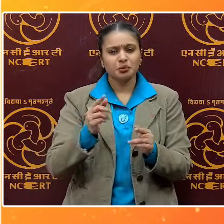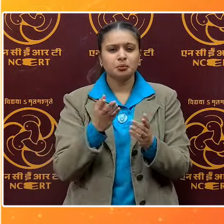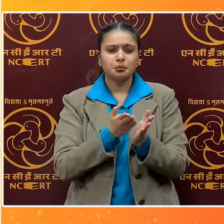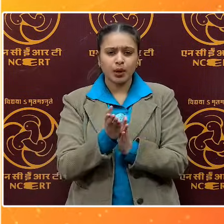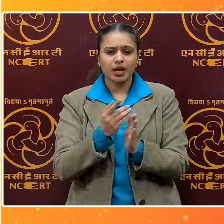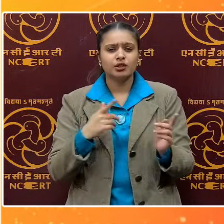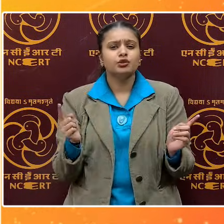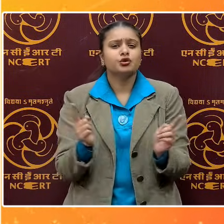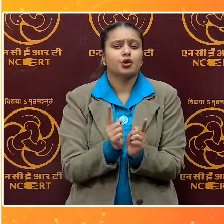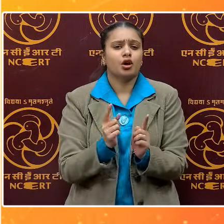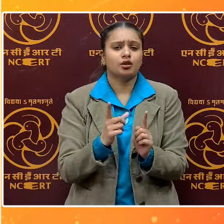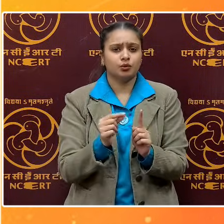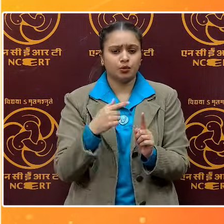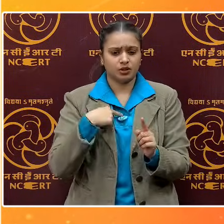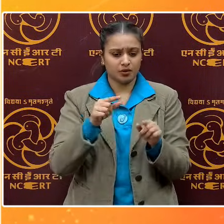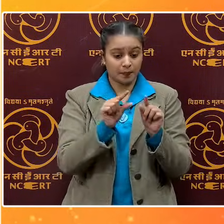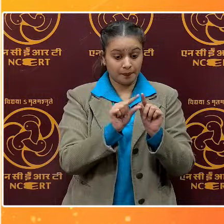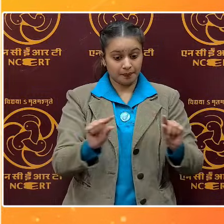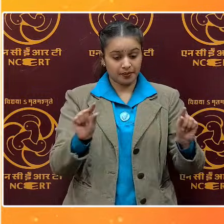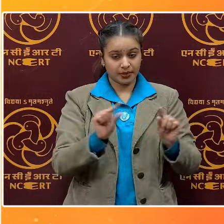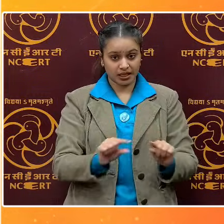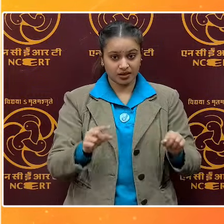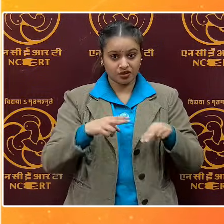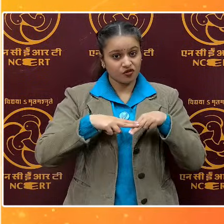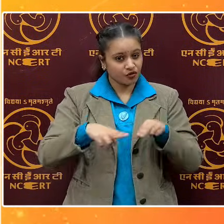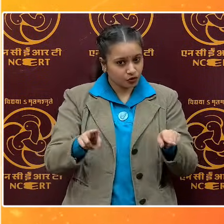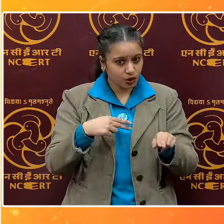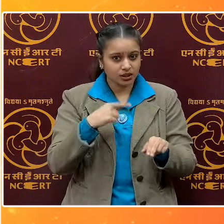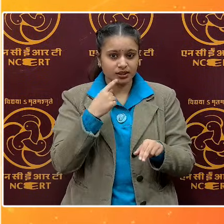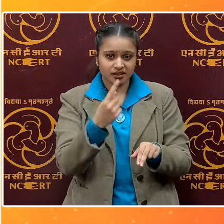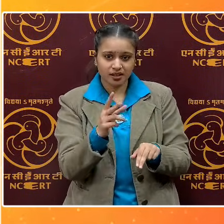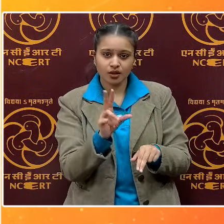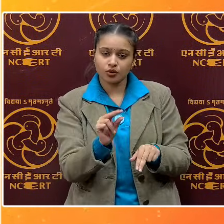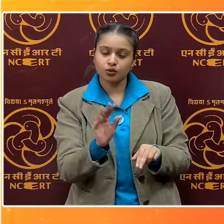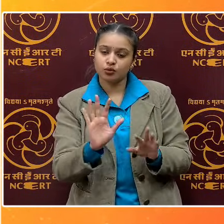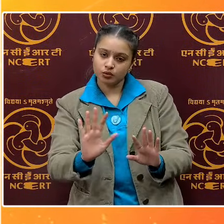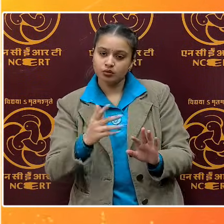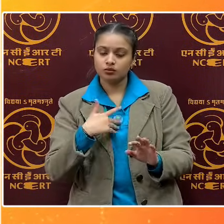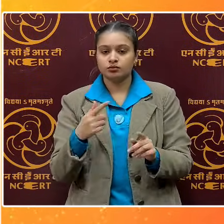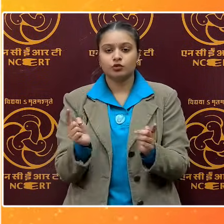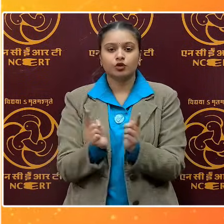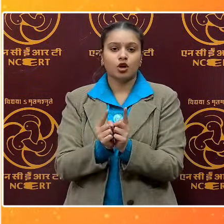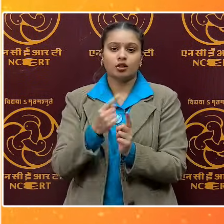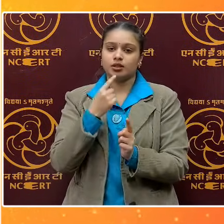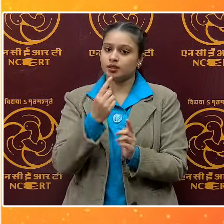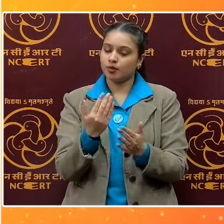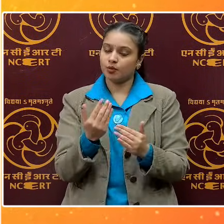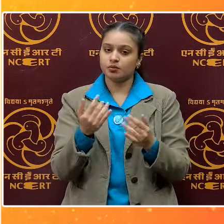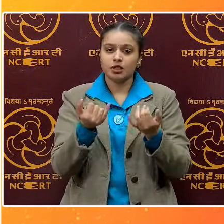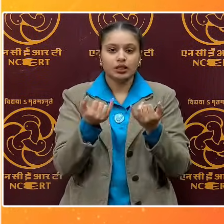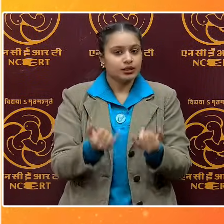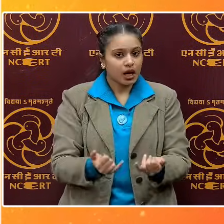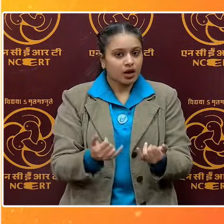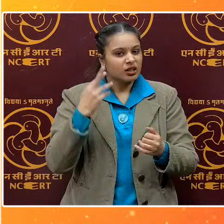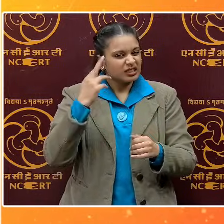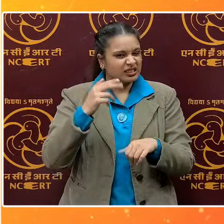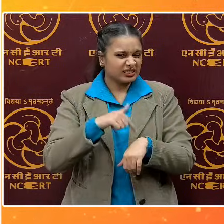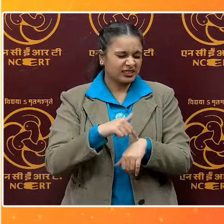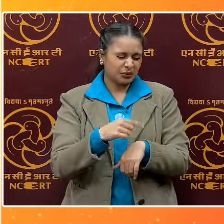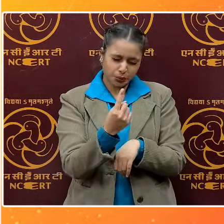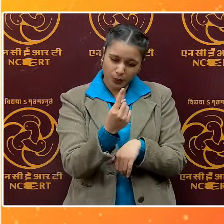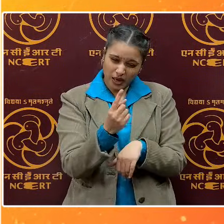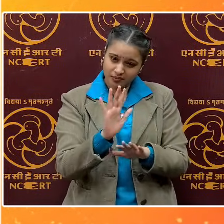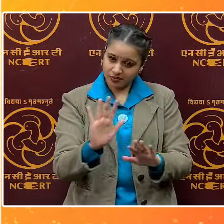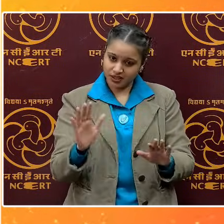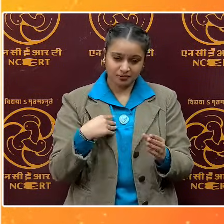So instead of is- saying the Yeah. complete Complete cannot. word, you can say don't, shouldn't, couldn't. Now, ma'am, because we have hardly 1